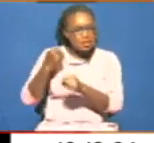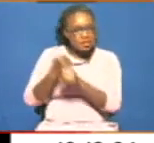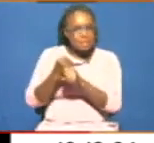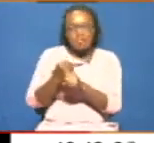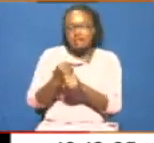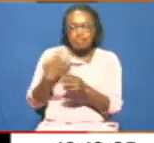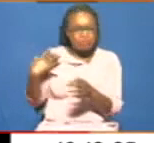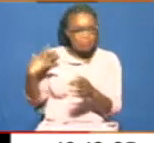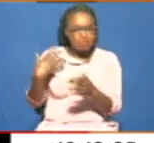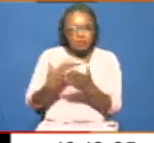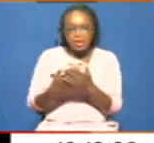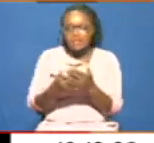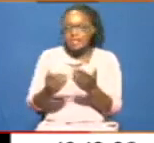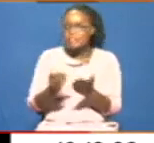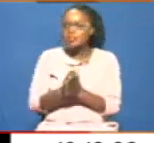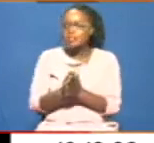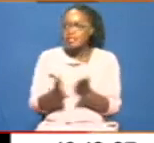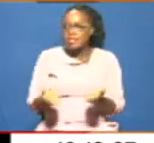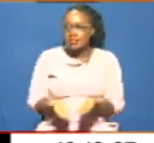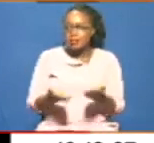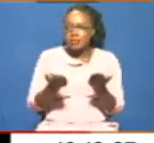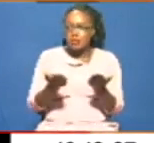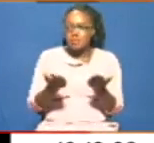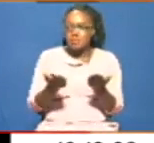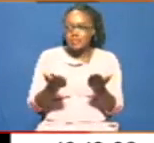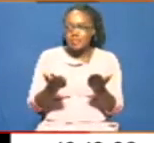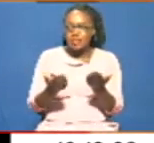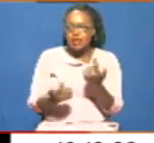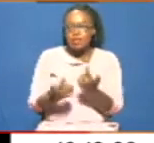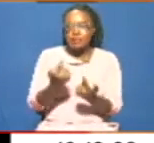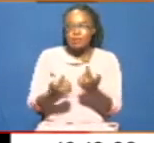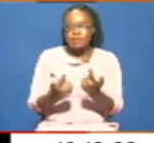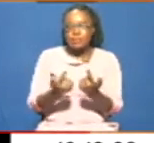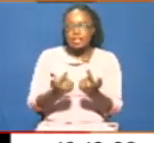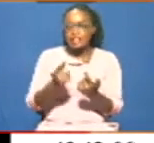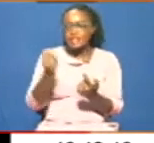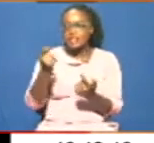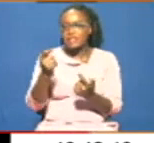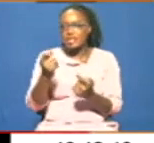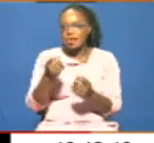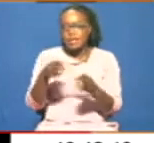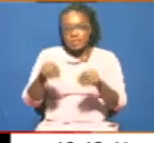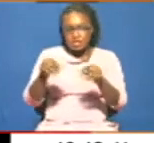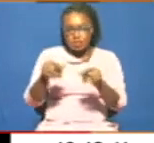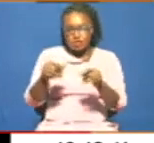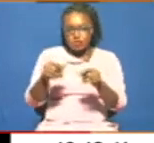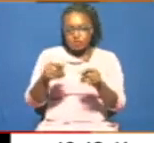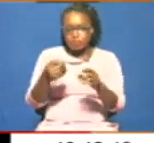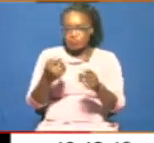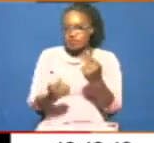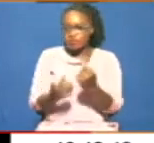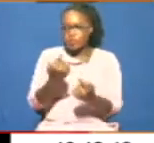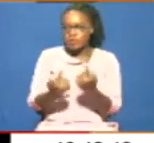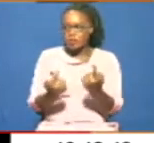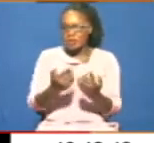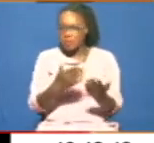the improved, slightly improved stove that is the Kenya ceramic jiko that has been around for 30 to 35